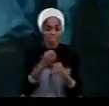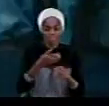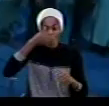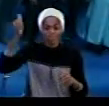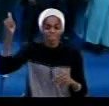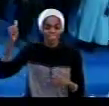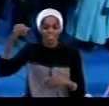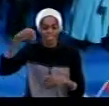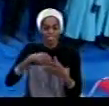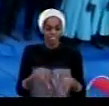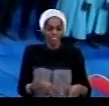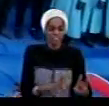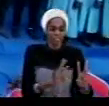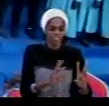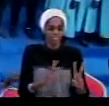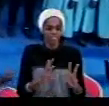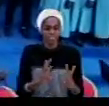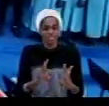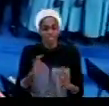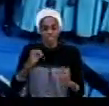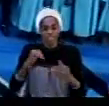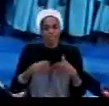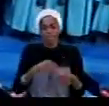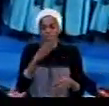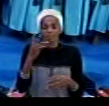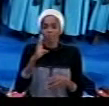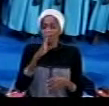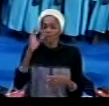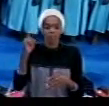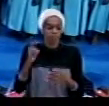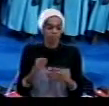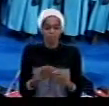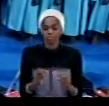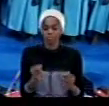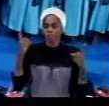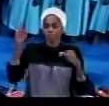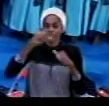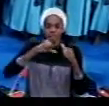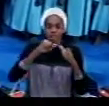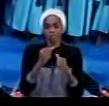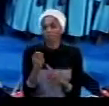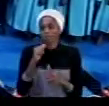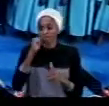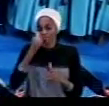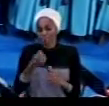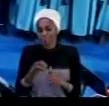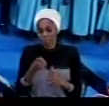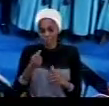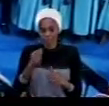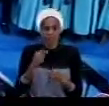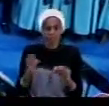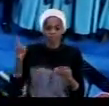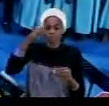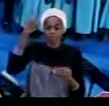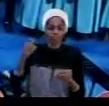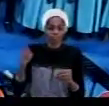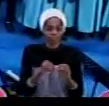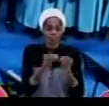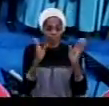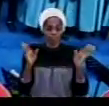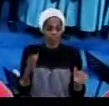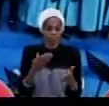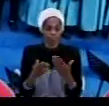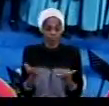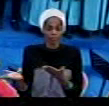way. I have never been more thrilled about tomorrow. Sunshine's passing through